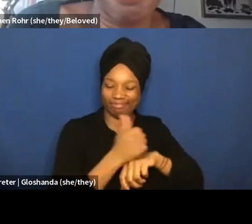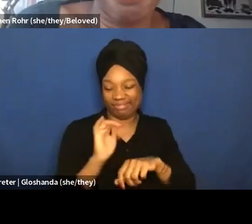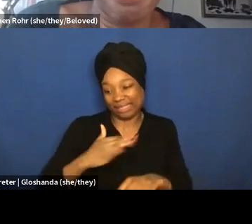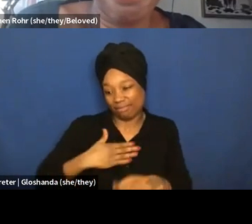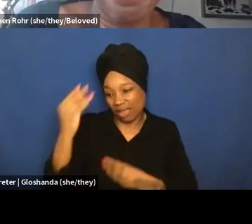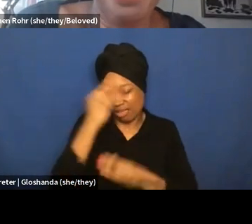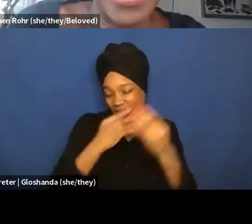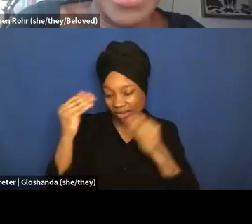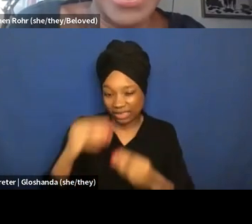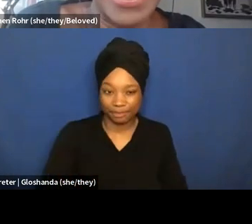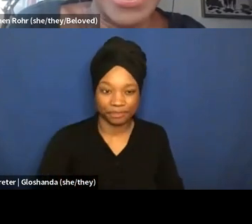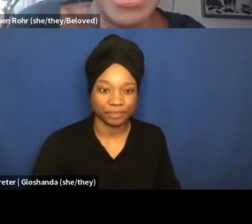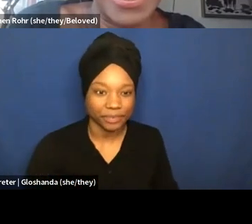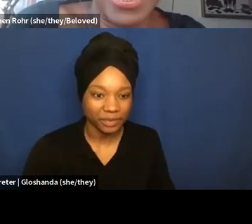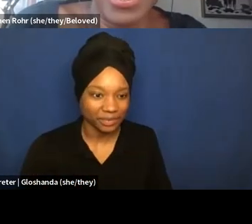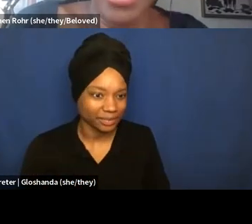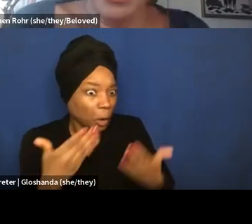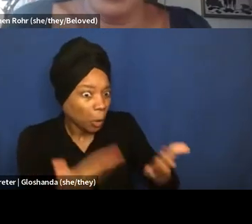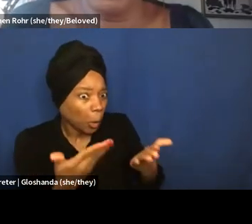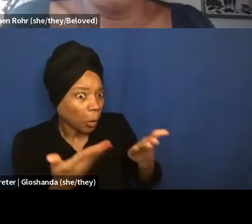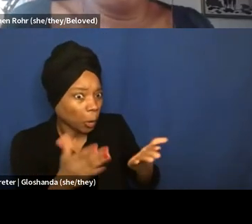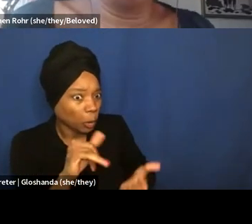I love that. I'll go for it, Yolo, please.